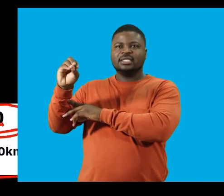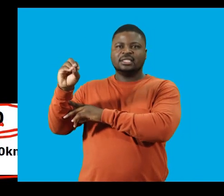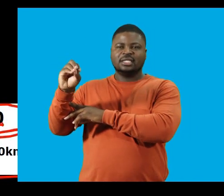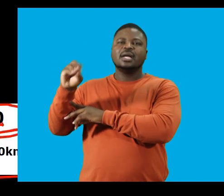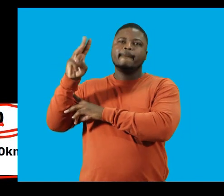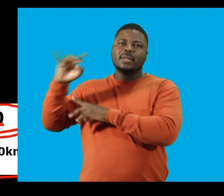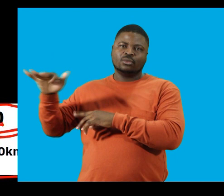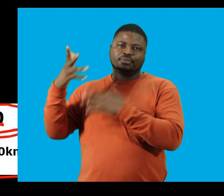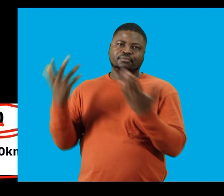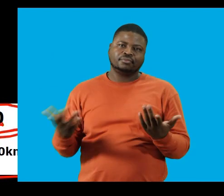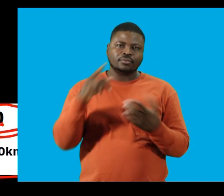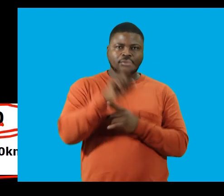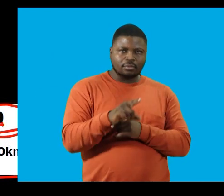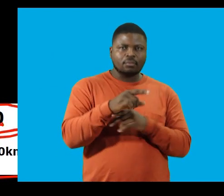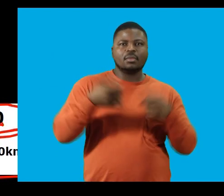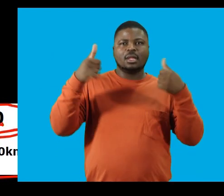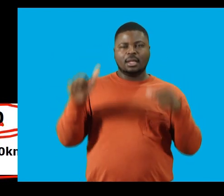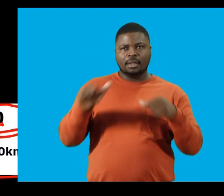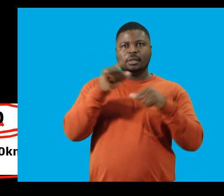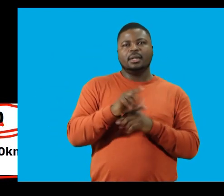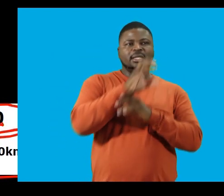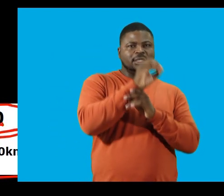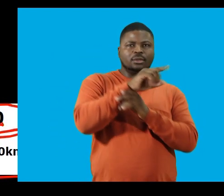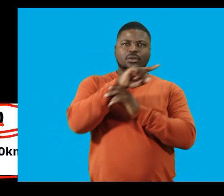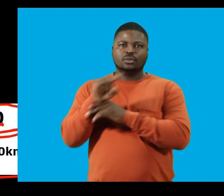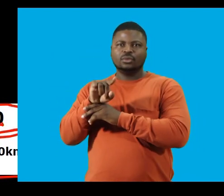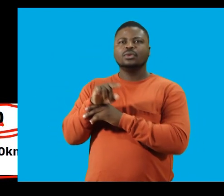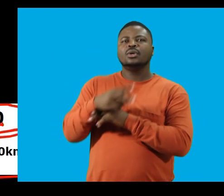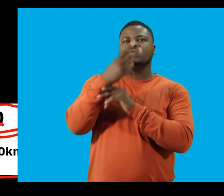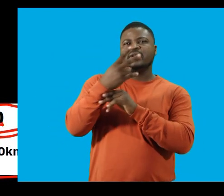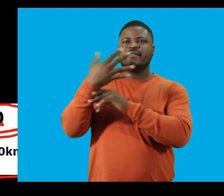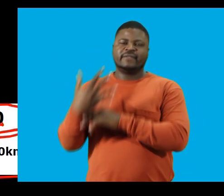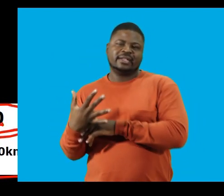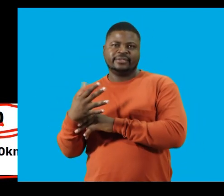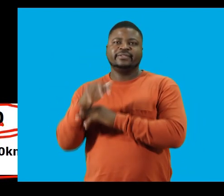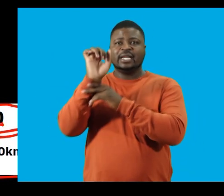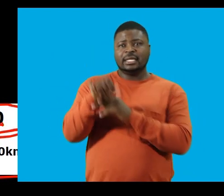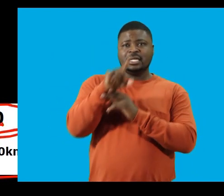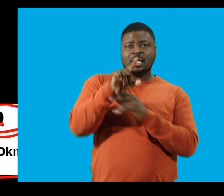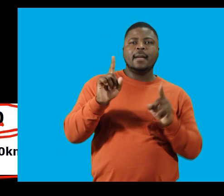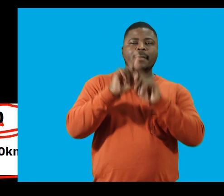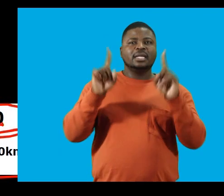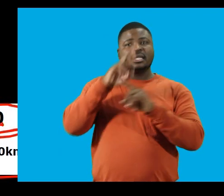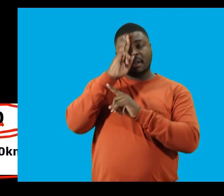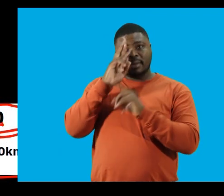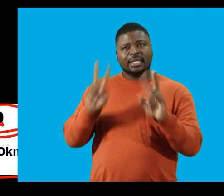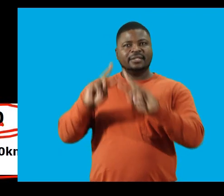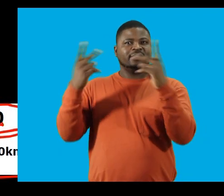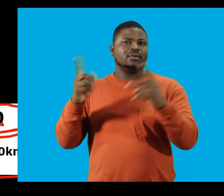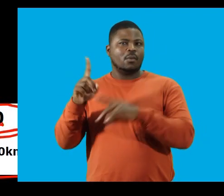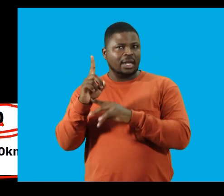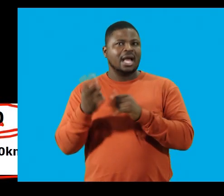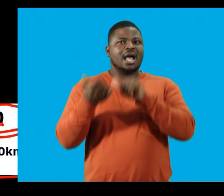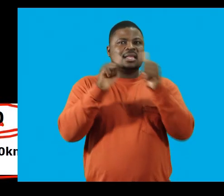to measure to see what that ratio is, but we know that the difference